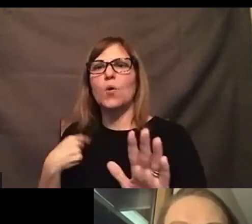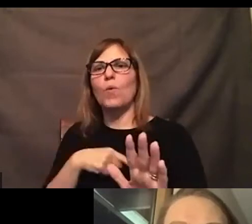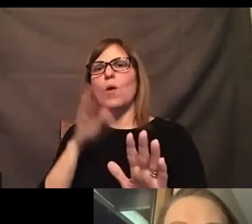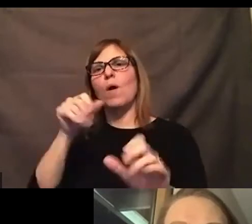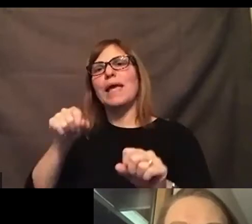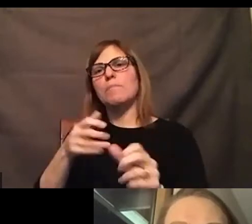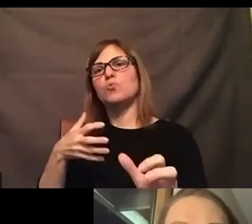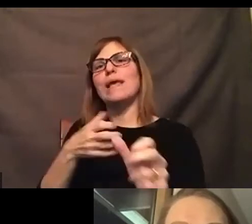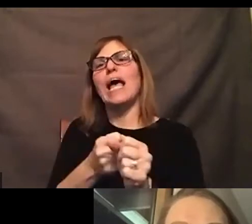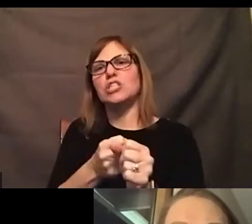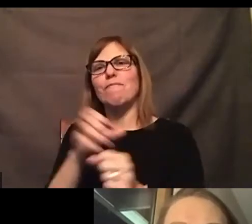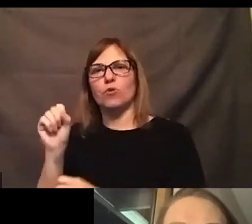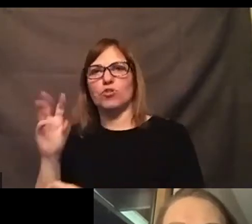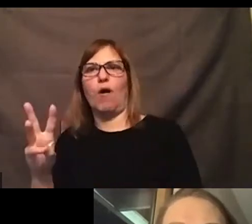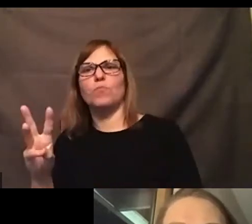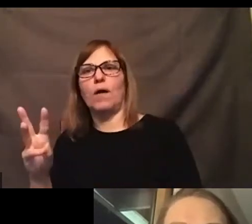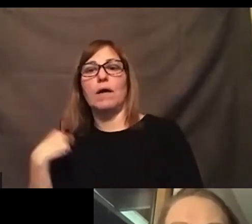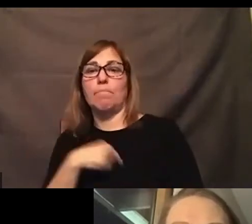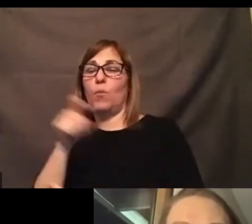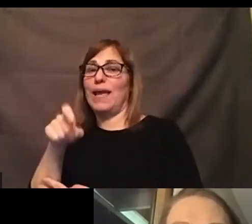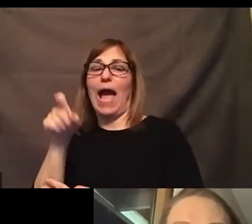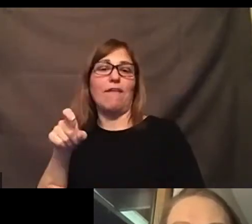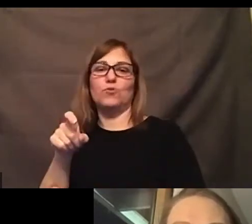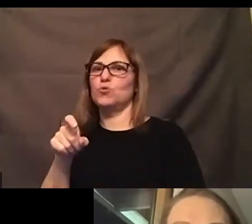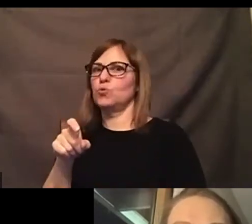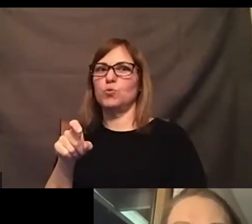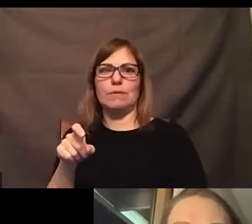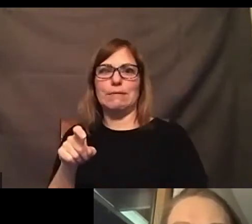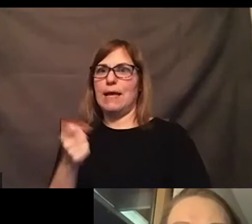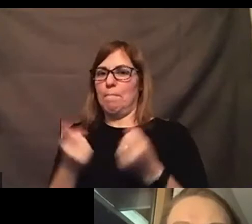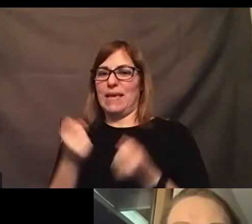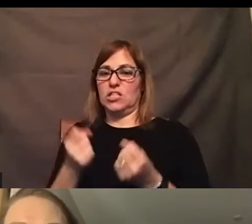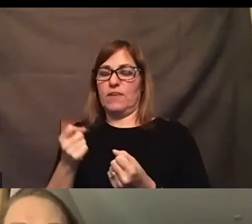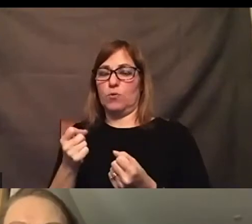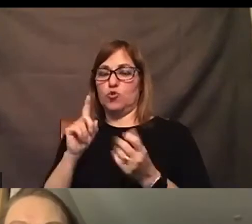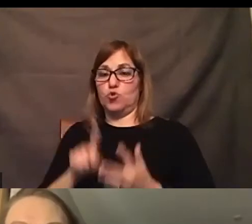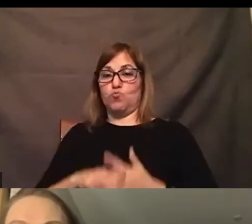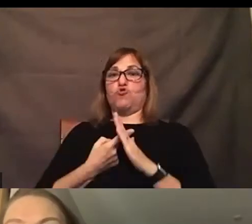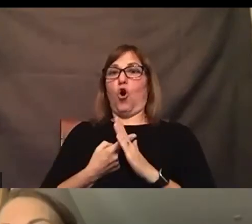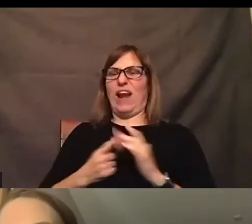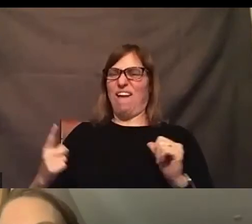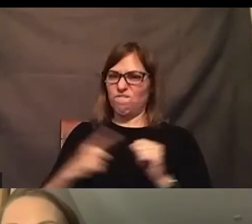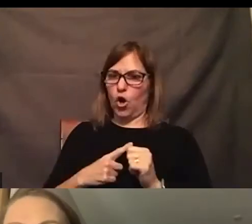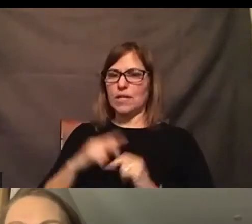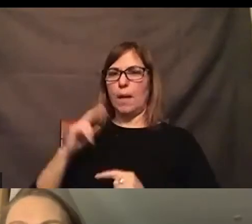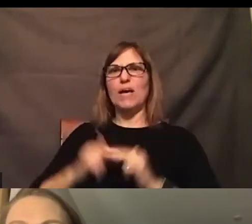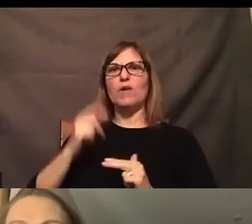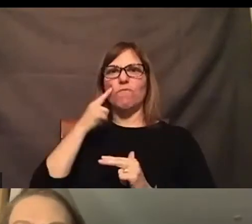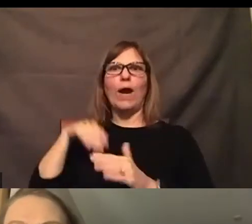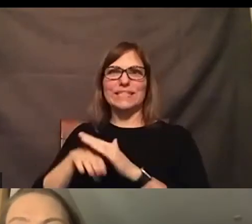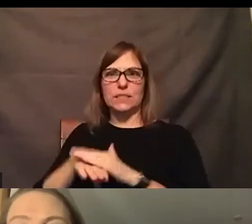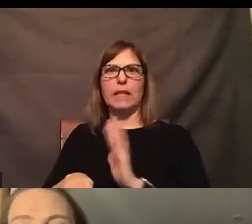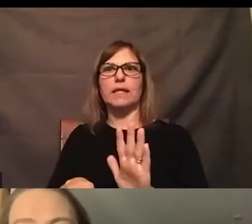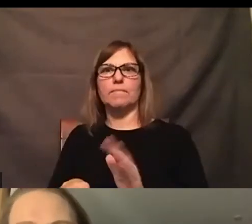side, but we got to get these vehicles to be built from the beginning physically accessible. And actually, an important point on